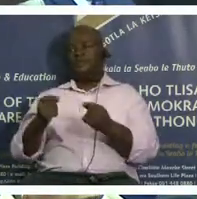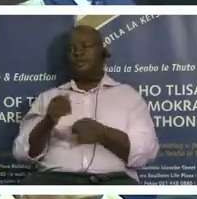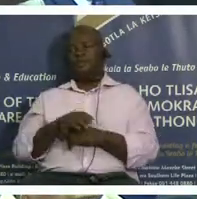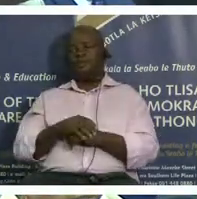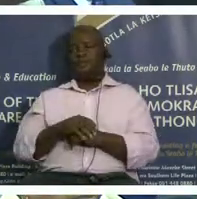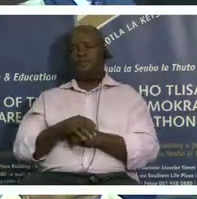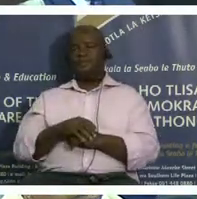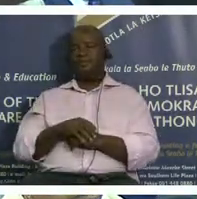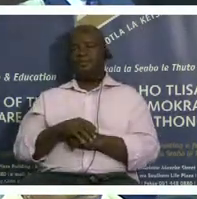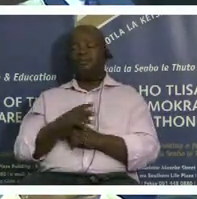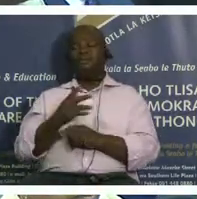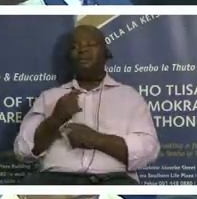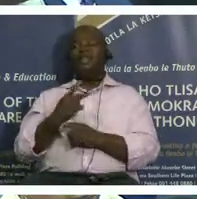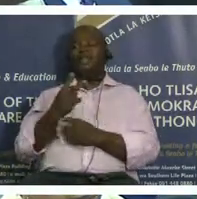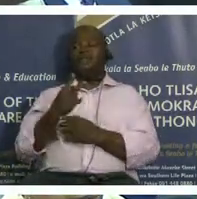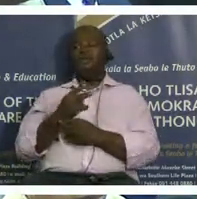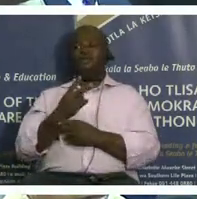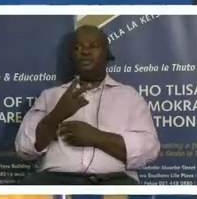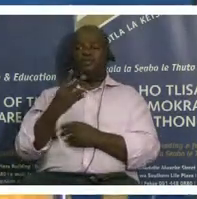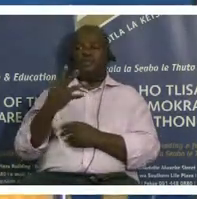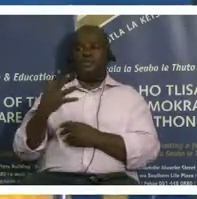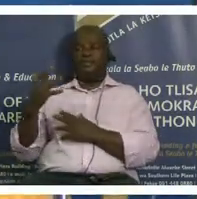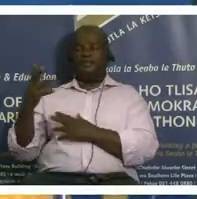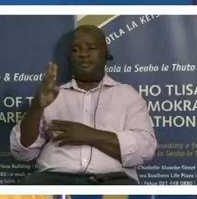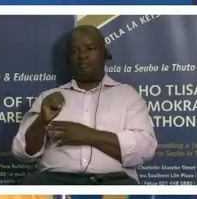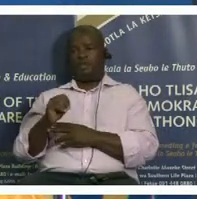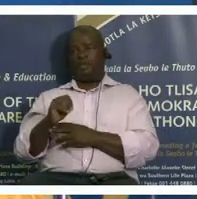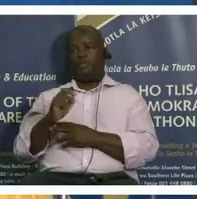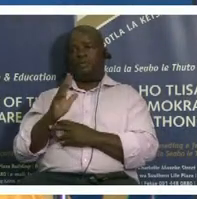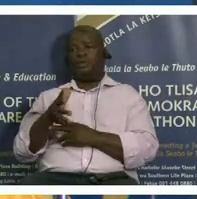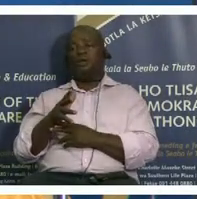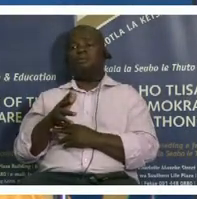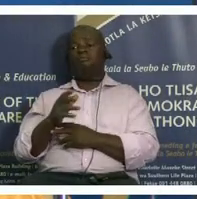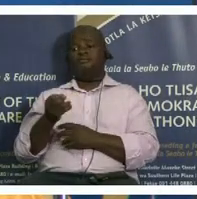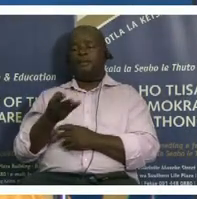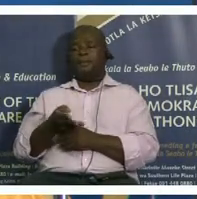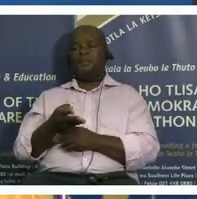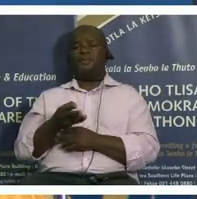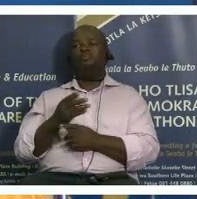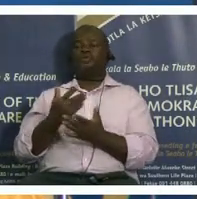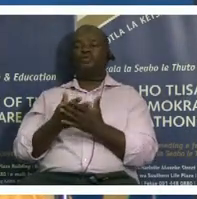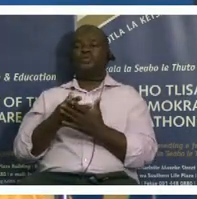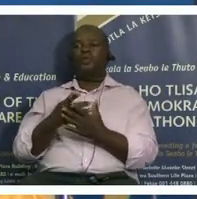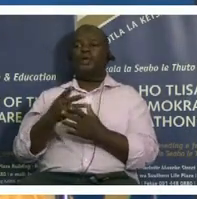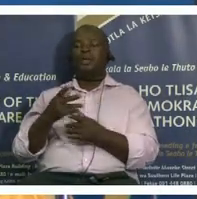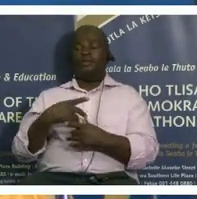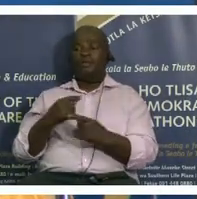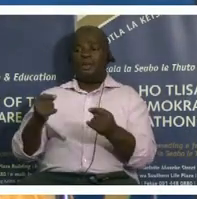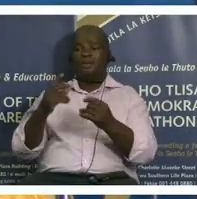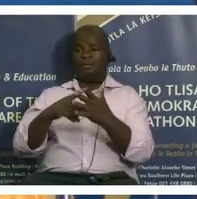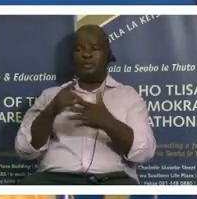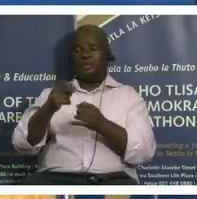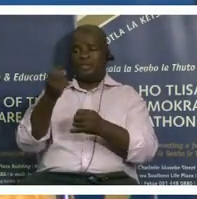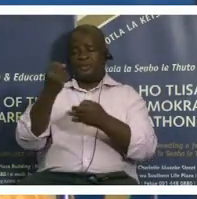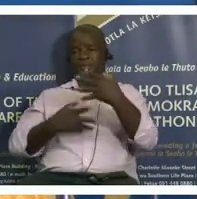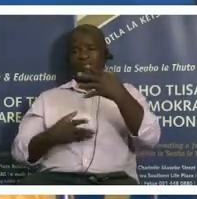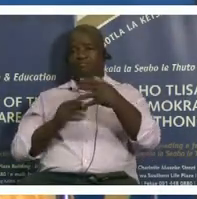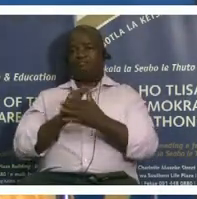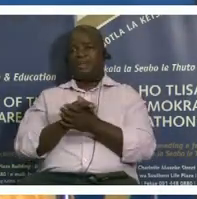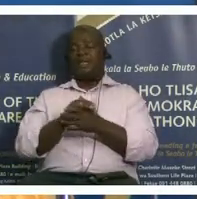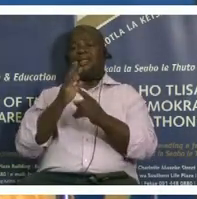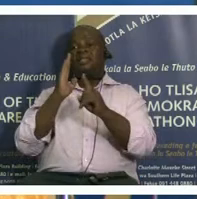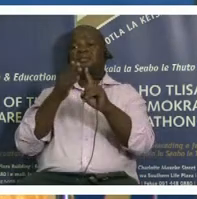An amount of 255 million rand is available for the completion of these projects. A